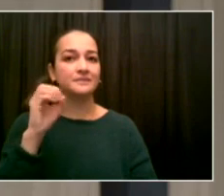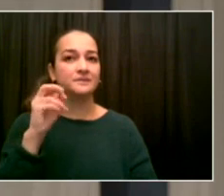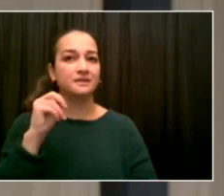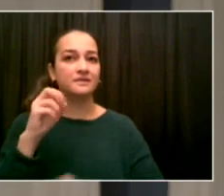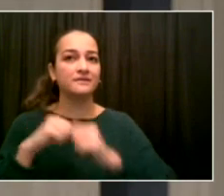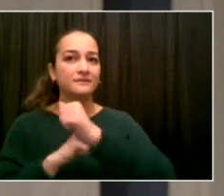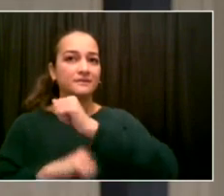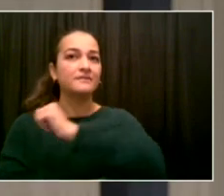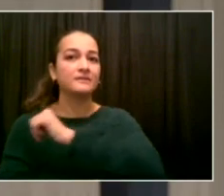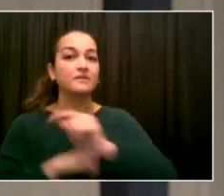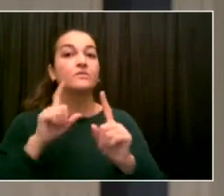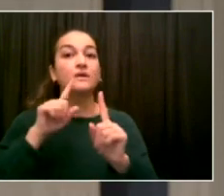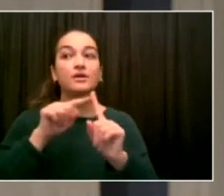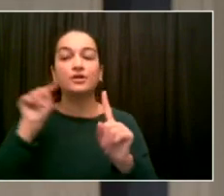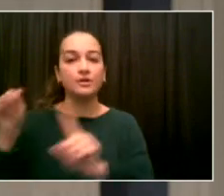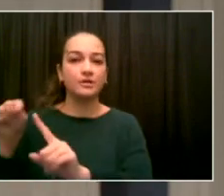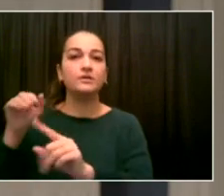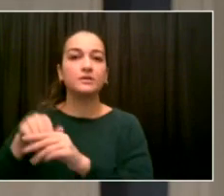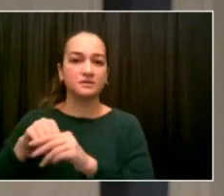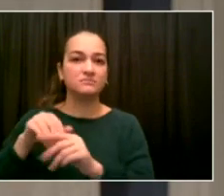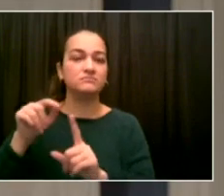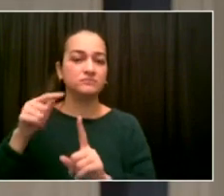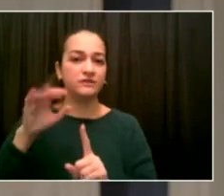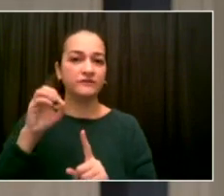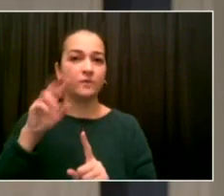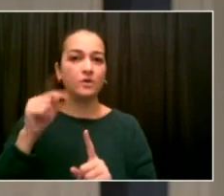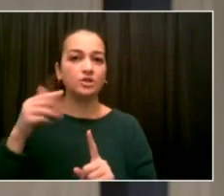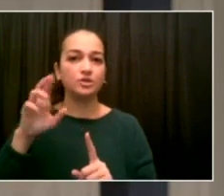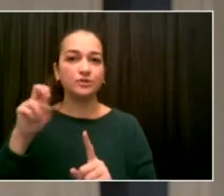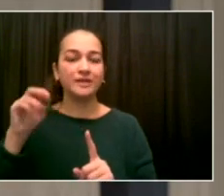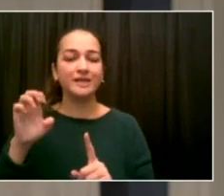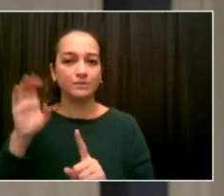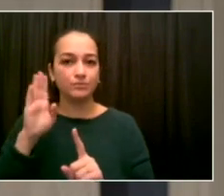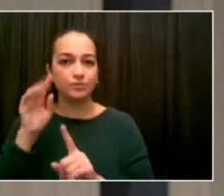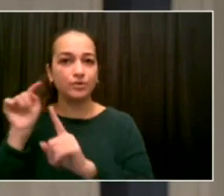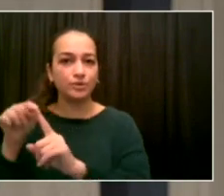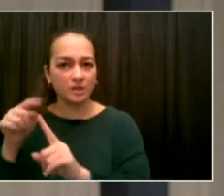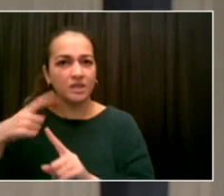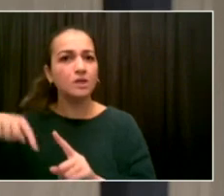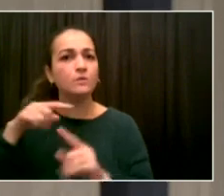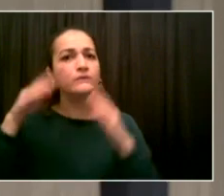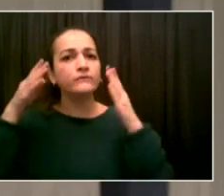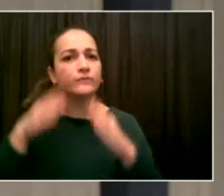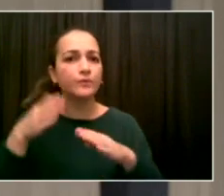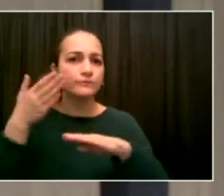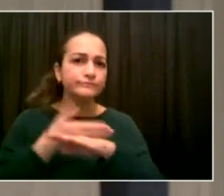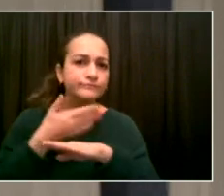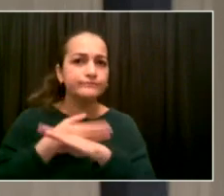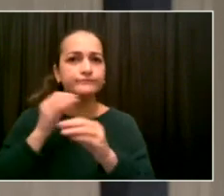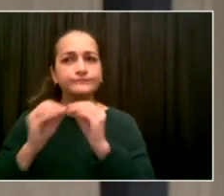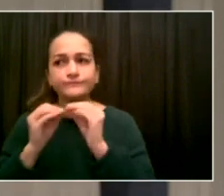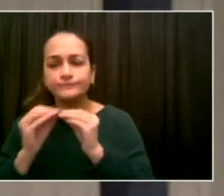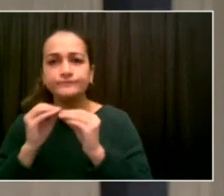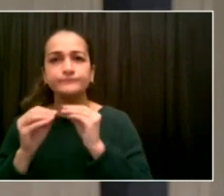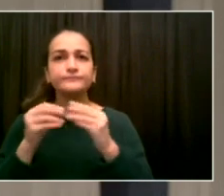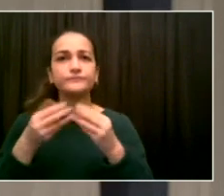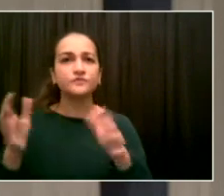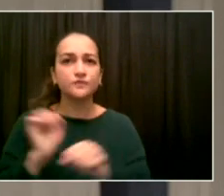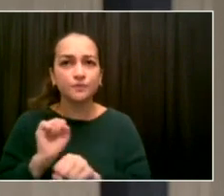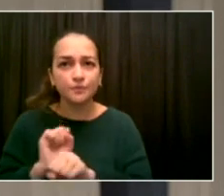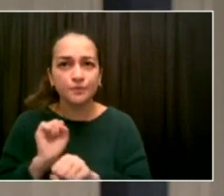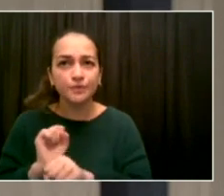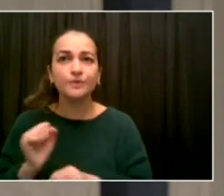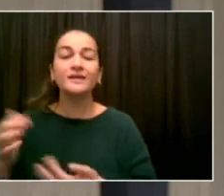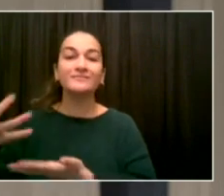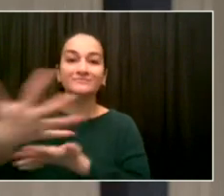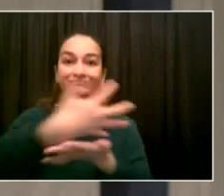courts, community work, toy drives, Thanksgiving drives, coach drives, New Year drives,